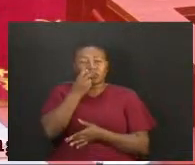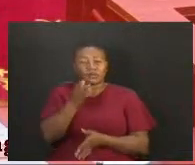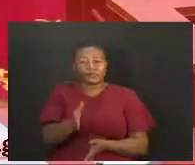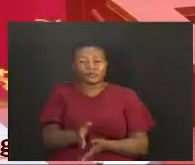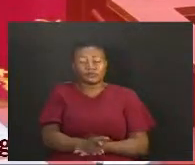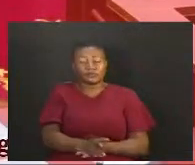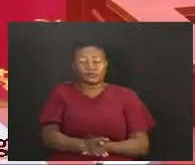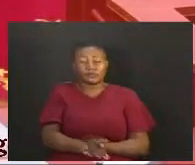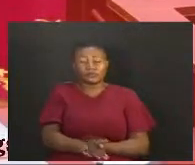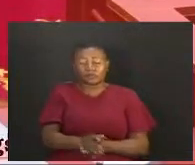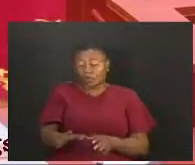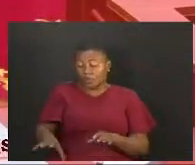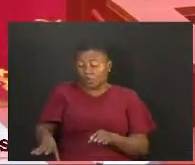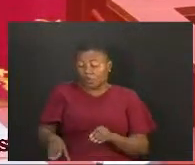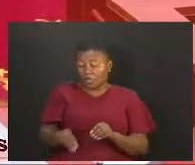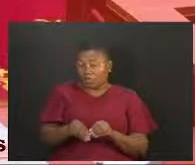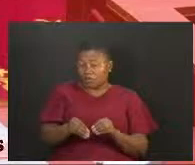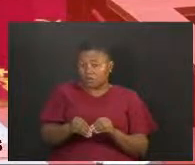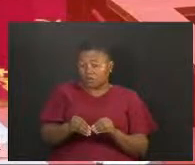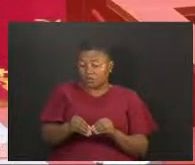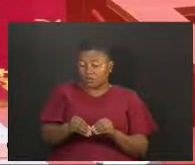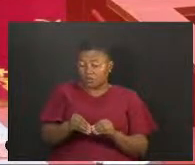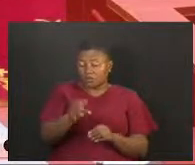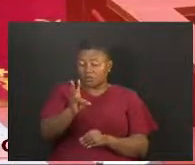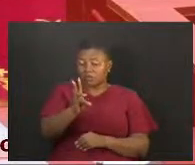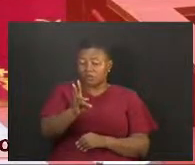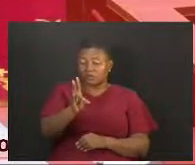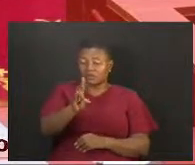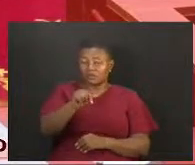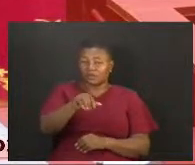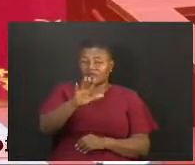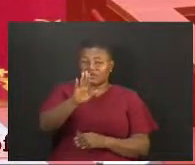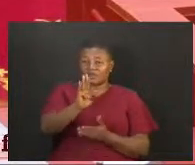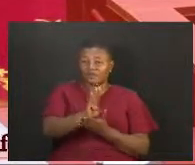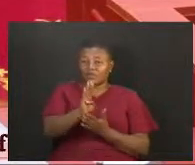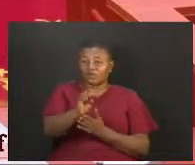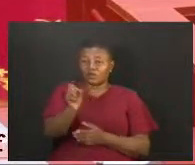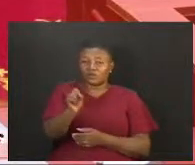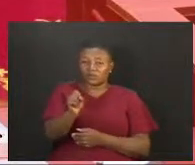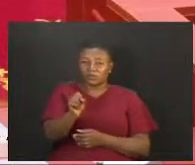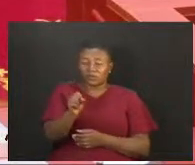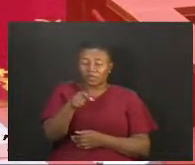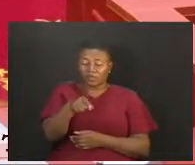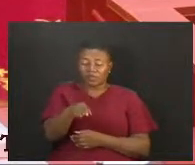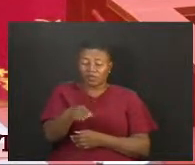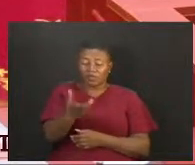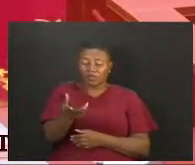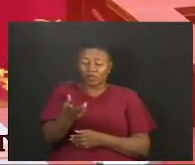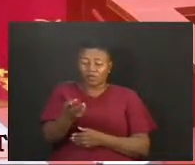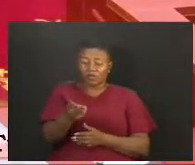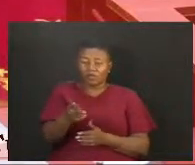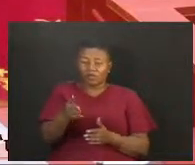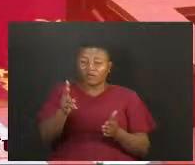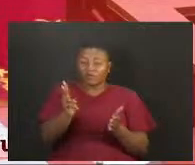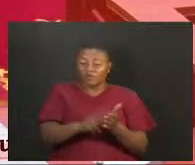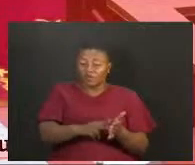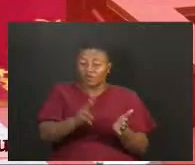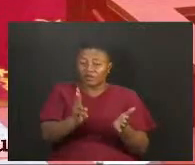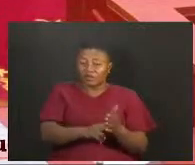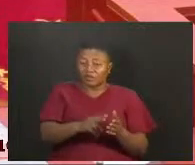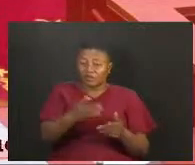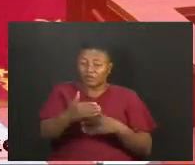in addition to the 67.5 billion cedis in arrests, the validation process also revealed